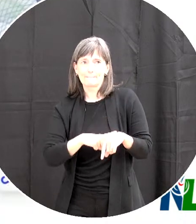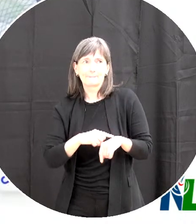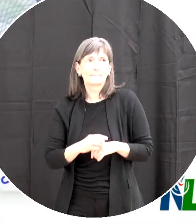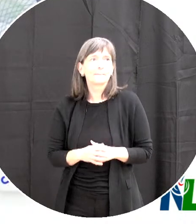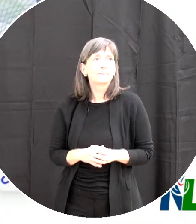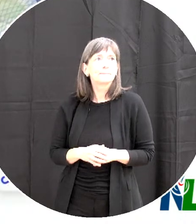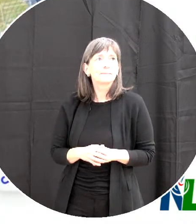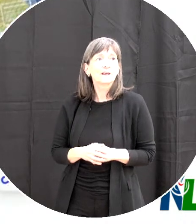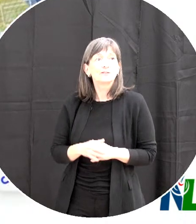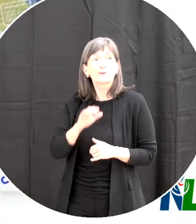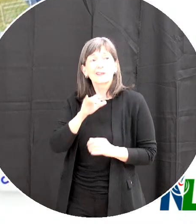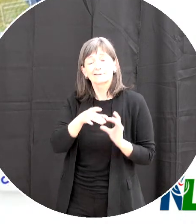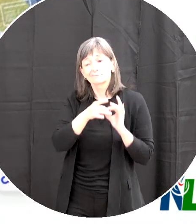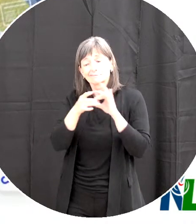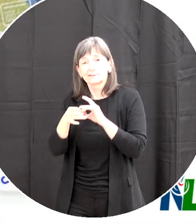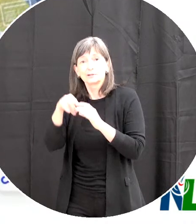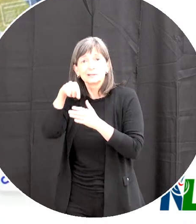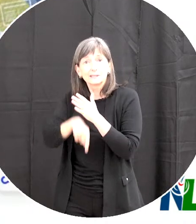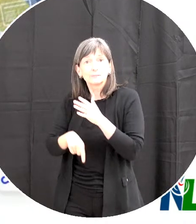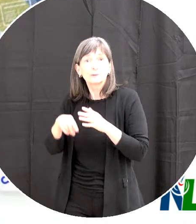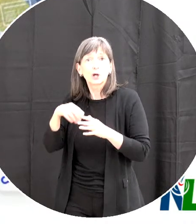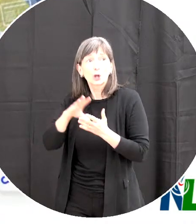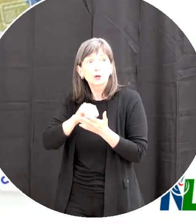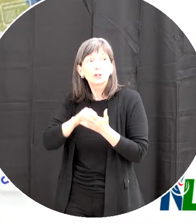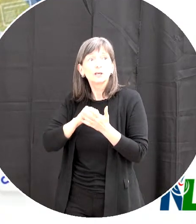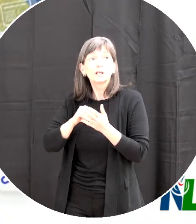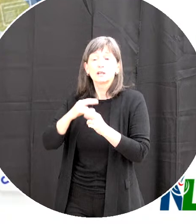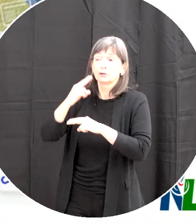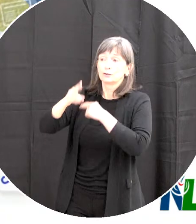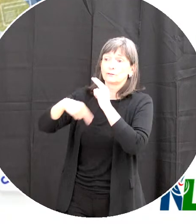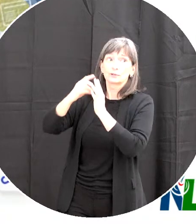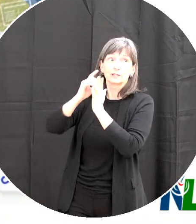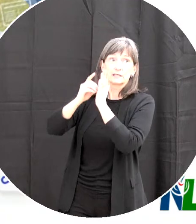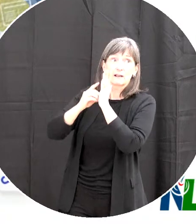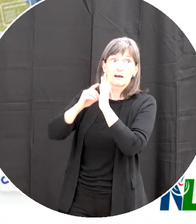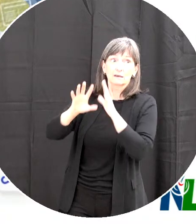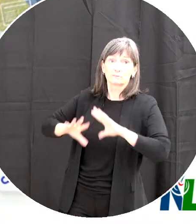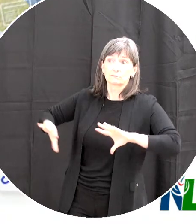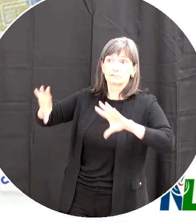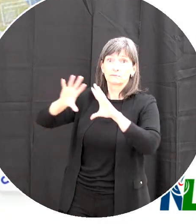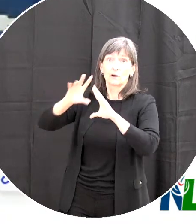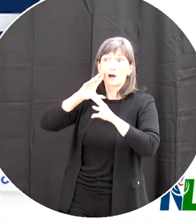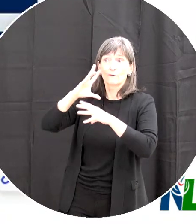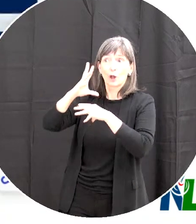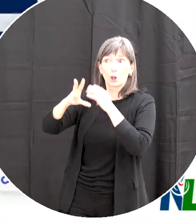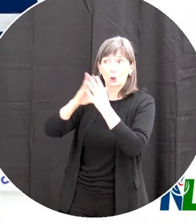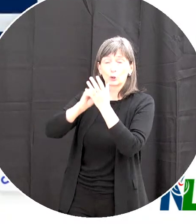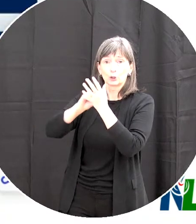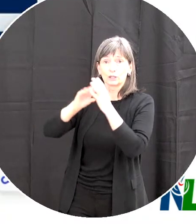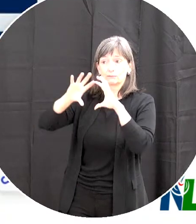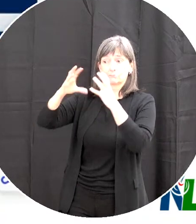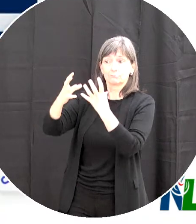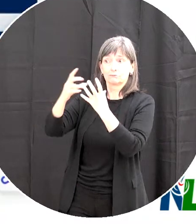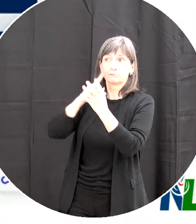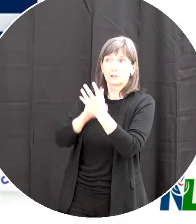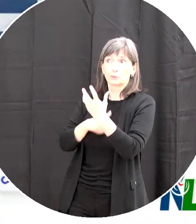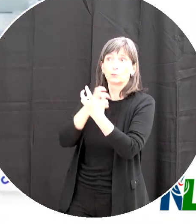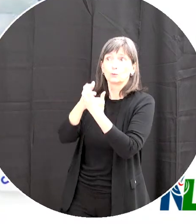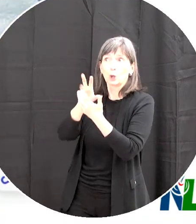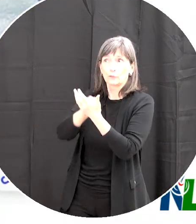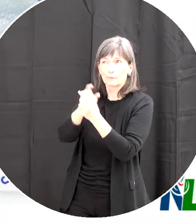deep learning and the Universal Design for Learning framework to model intentional design and